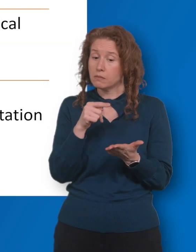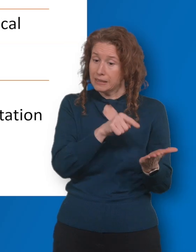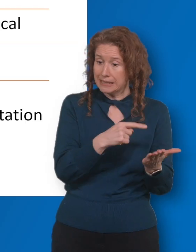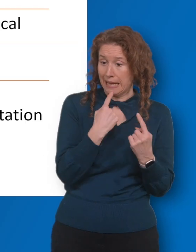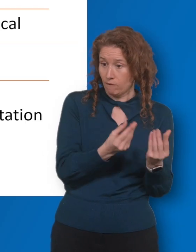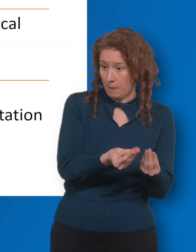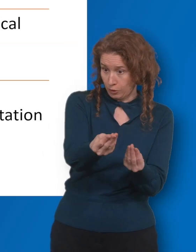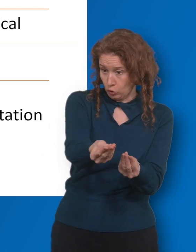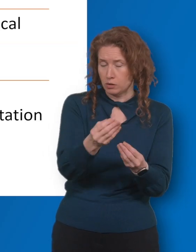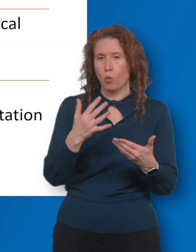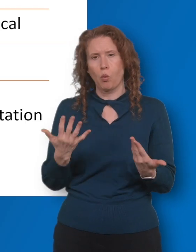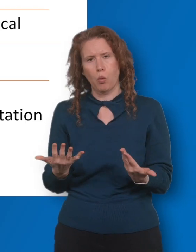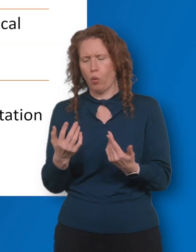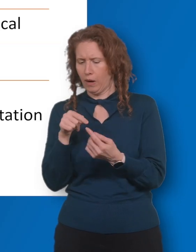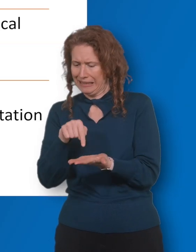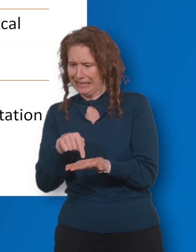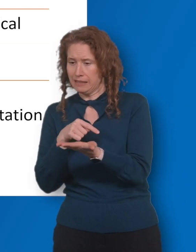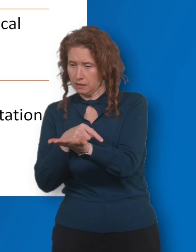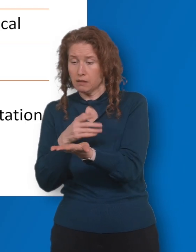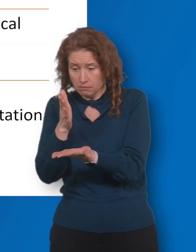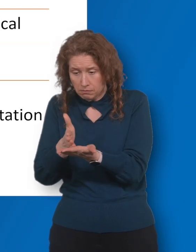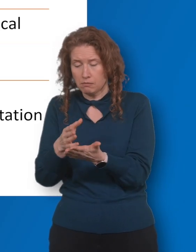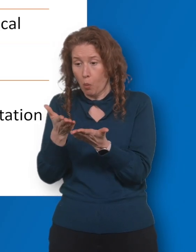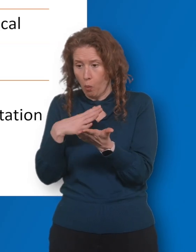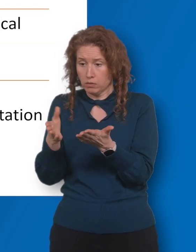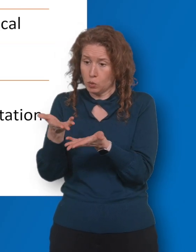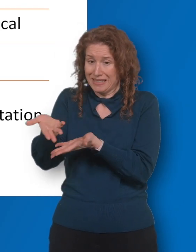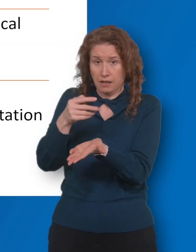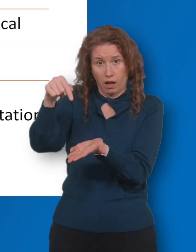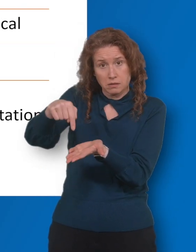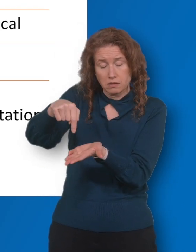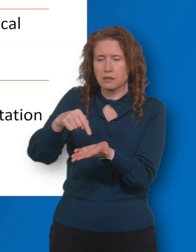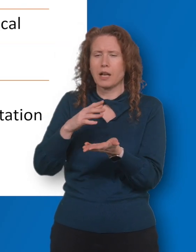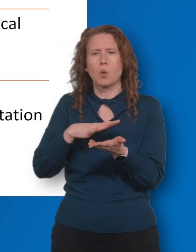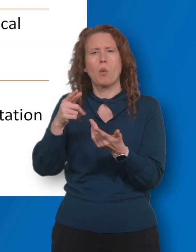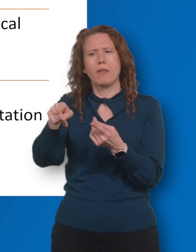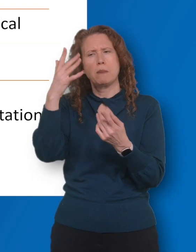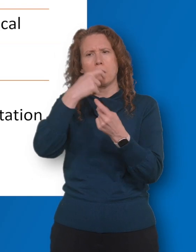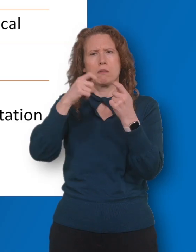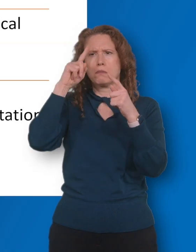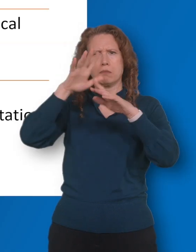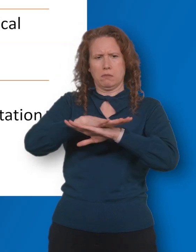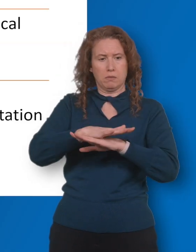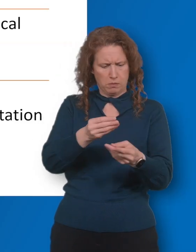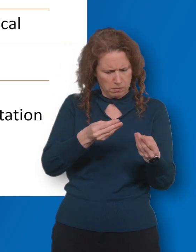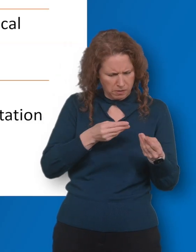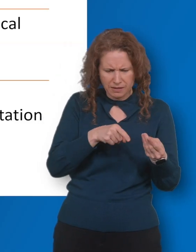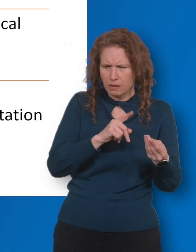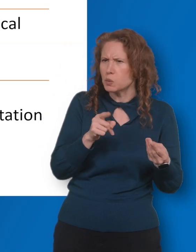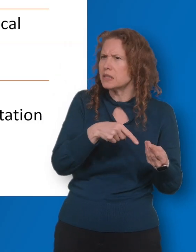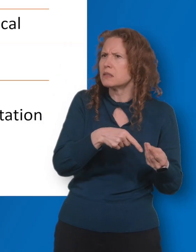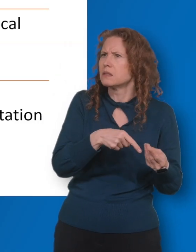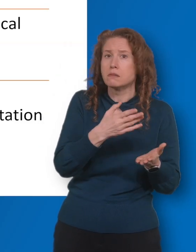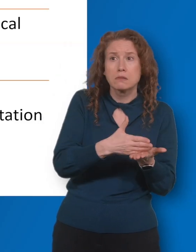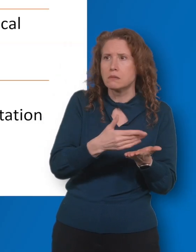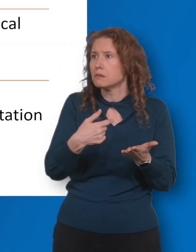information or whether something is a genuine discussion topic, so that I don't confuse people. Whereas